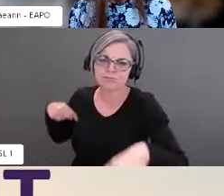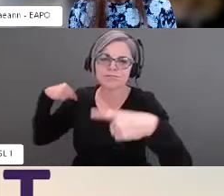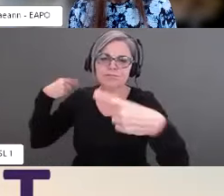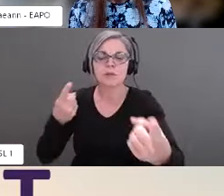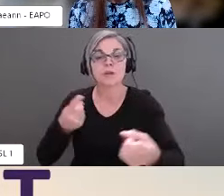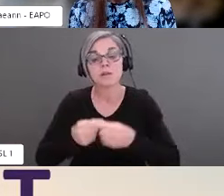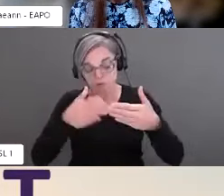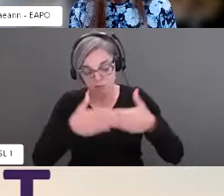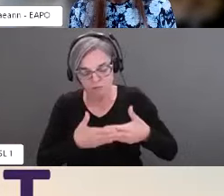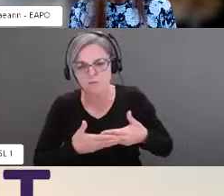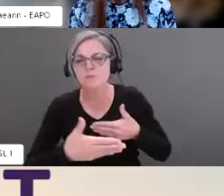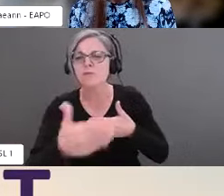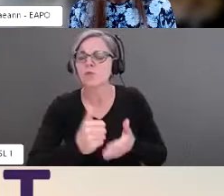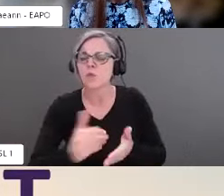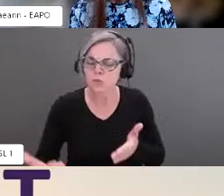and deep respect.